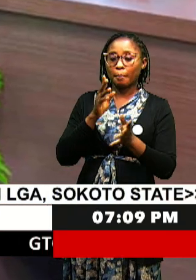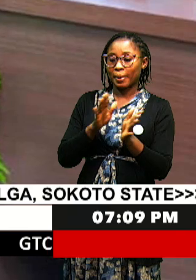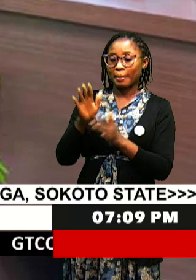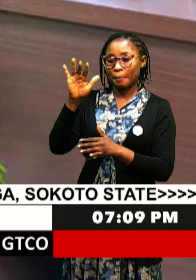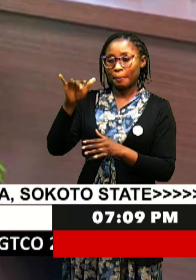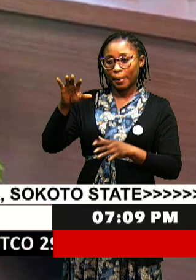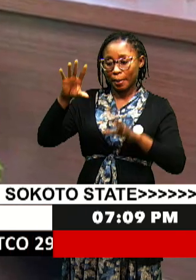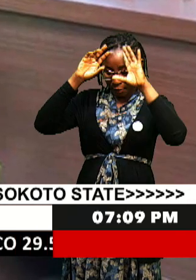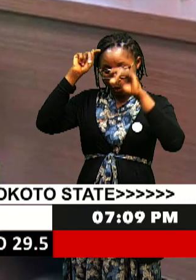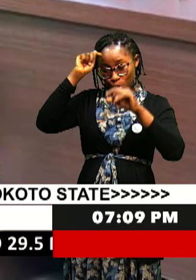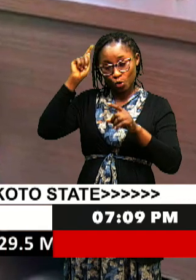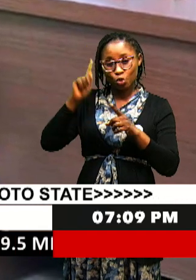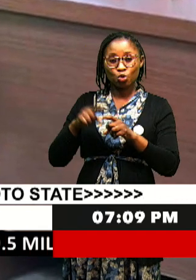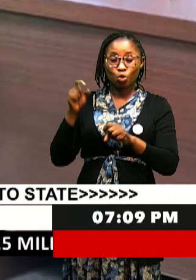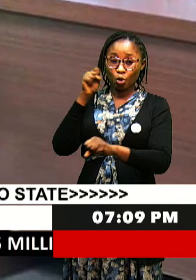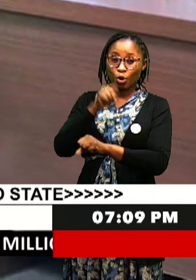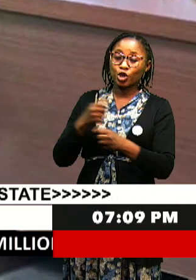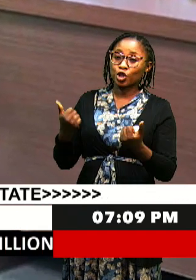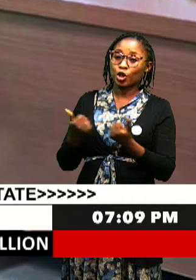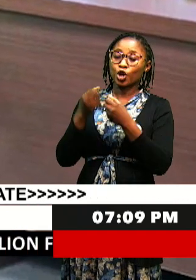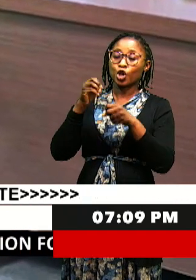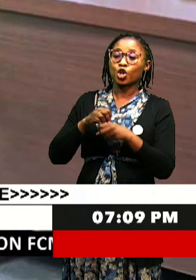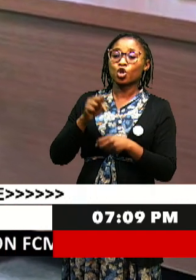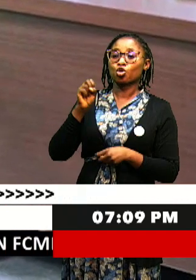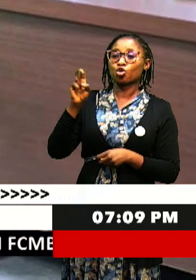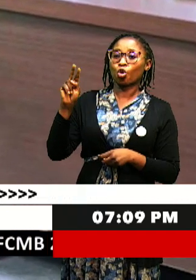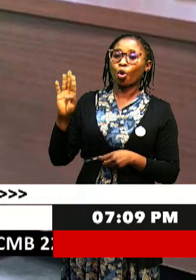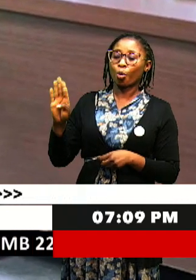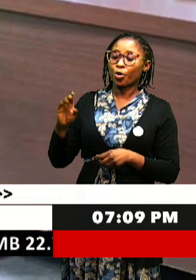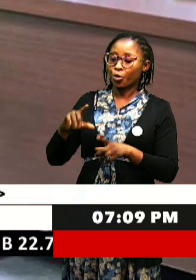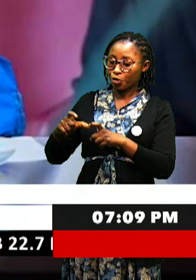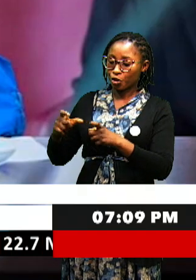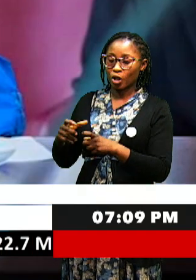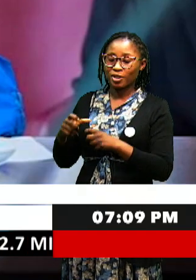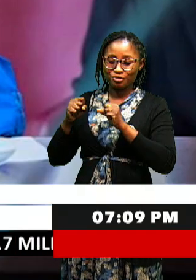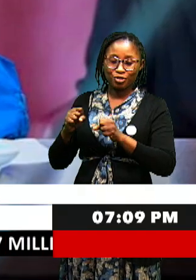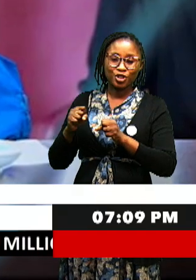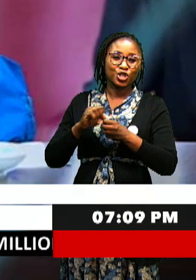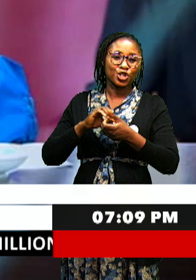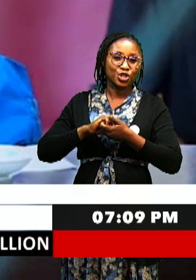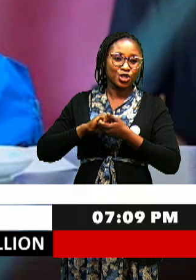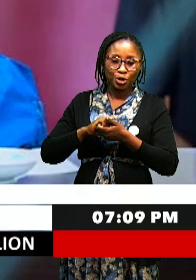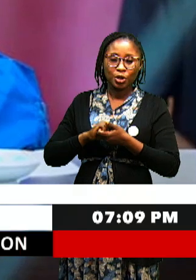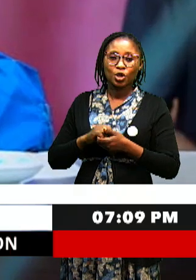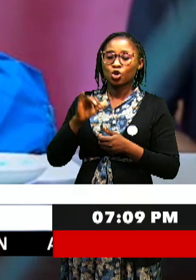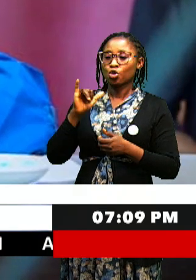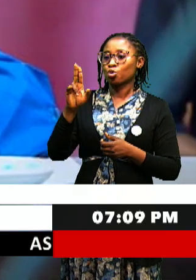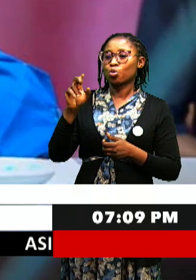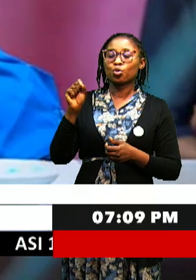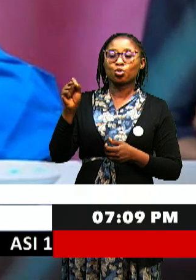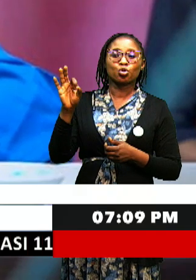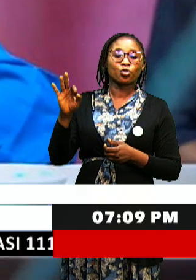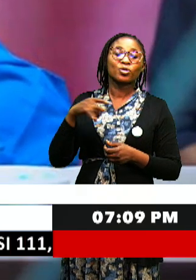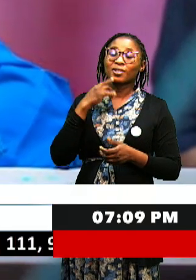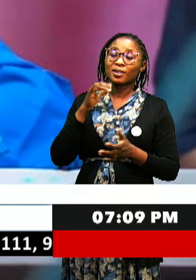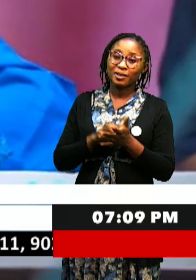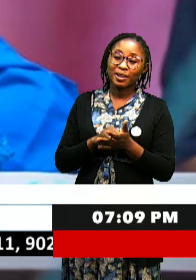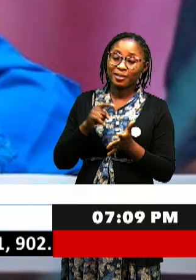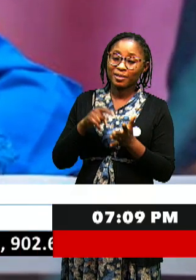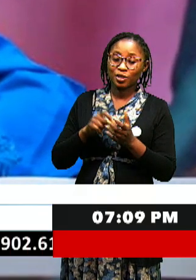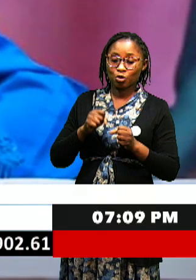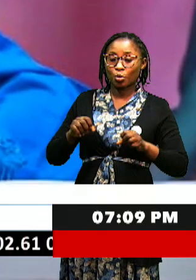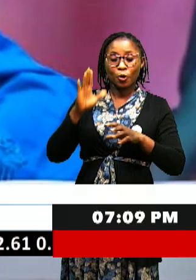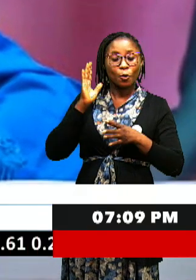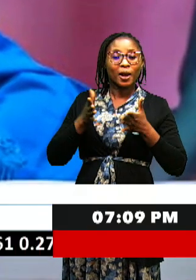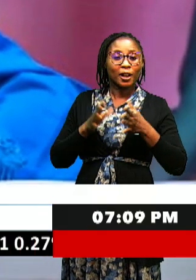challenges for a better future in the sub-region and strengthen regional unity. Yusuf Tugar stressed that the summit will allow West